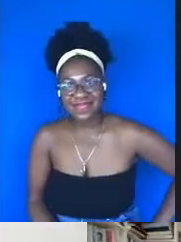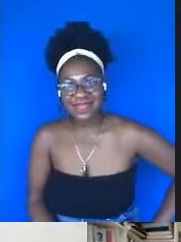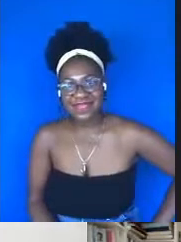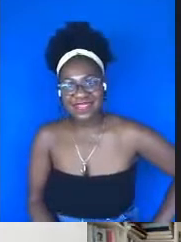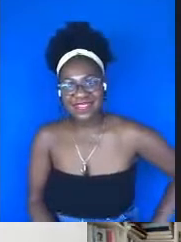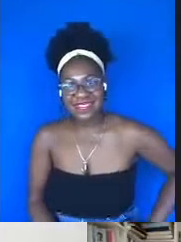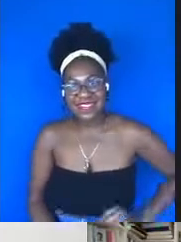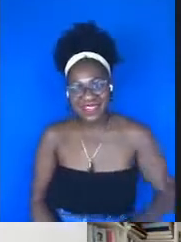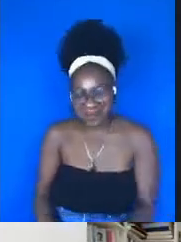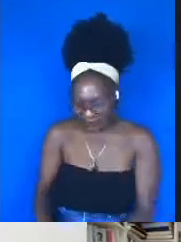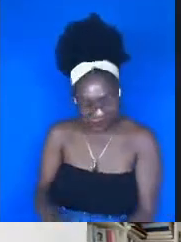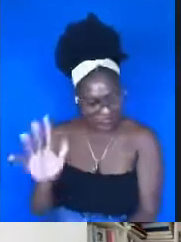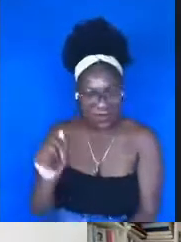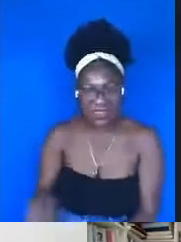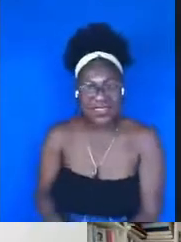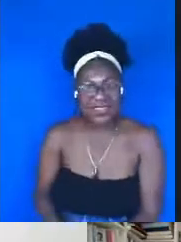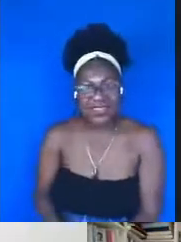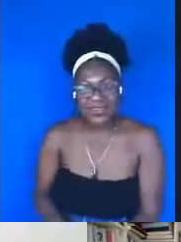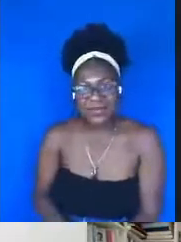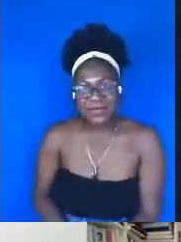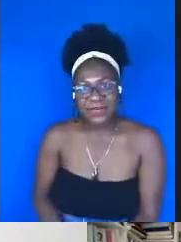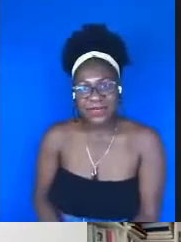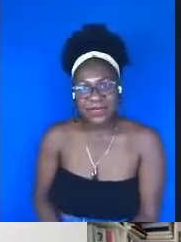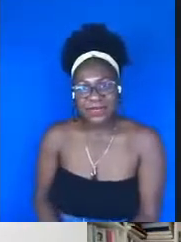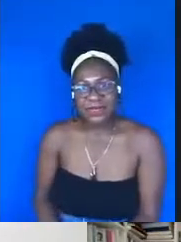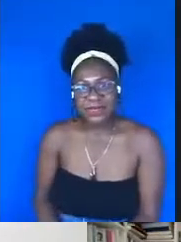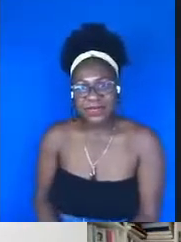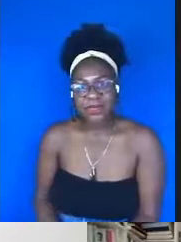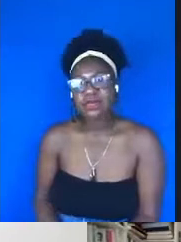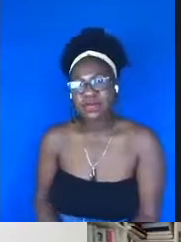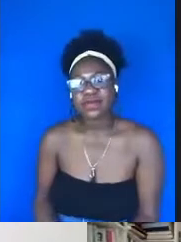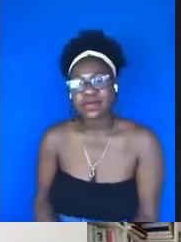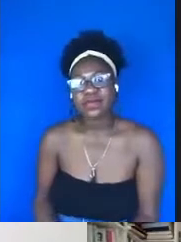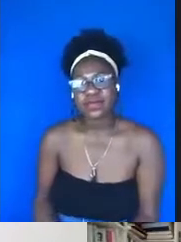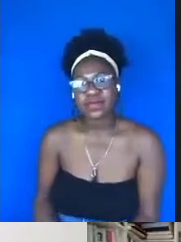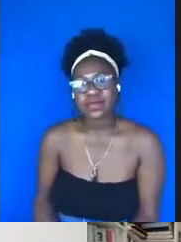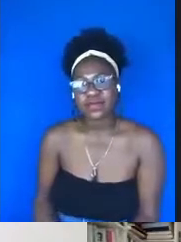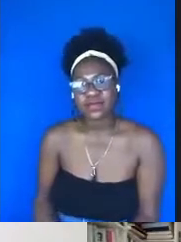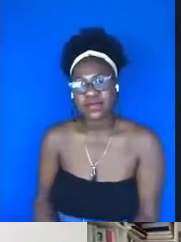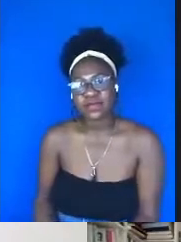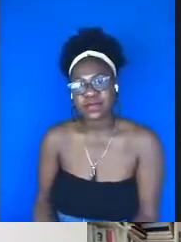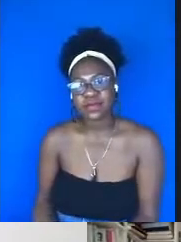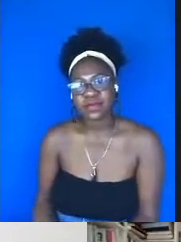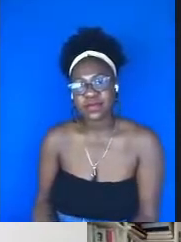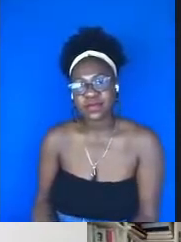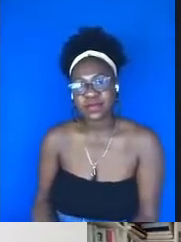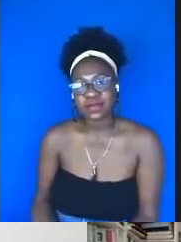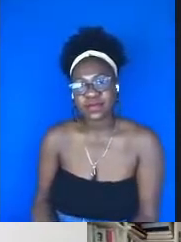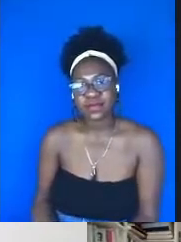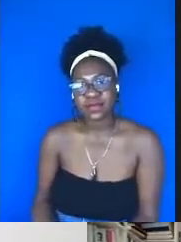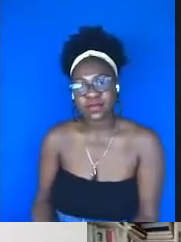right. Until Hecate shows up. And that to me was really interesting within the context of the